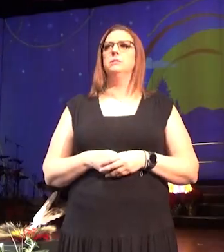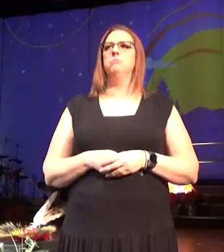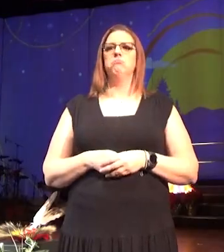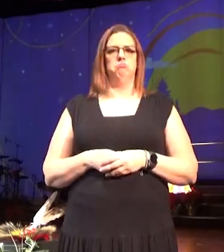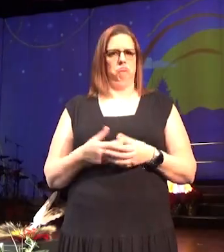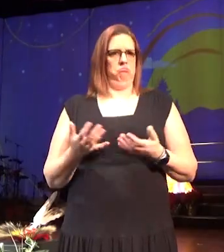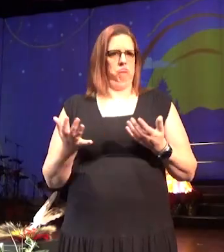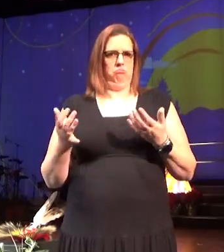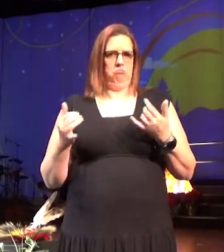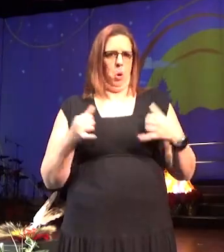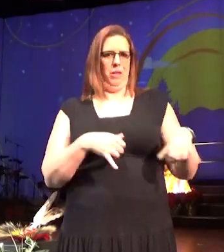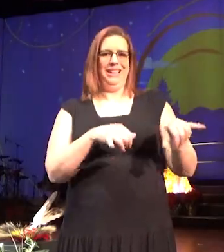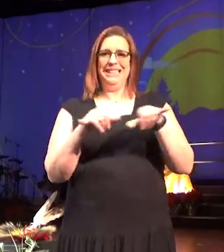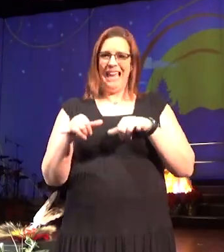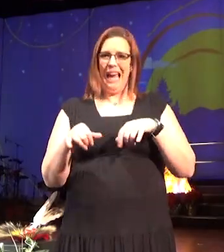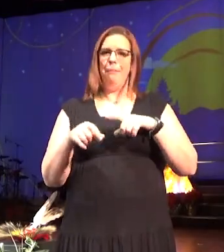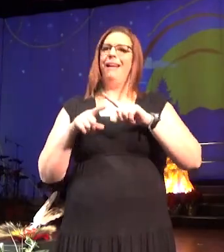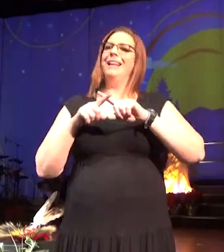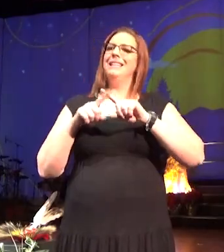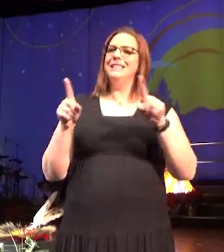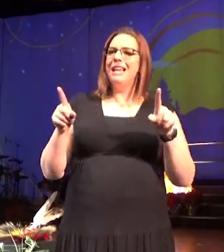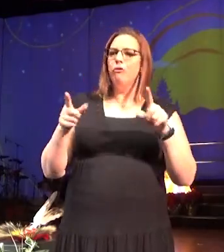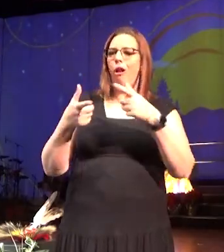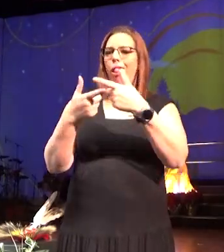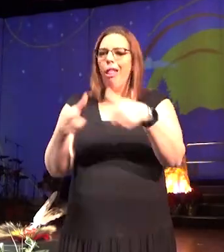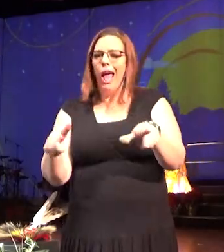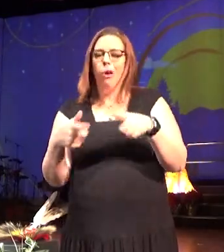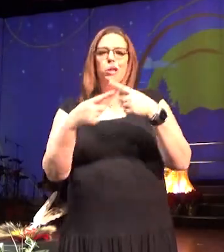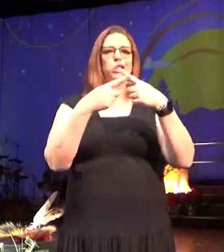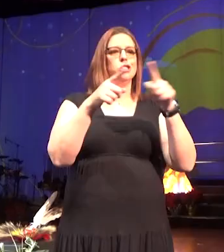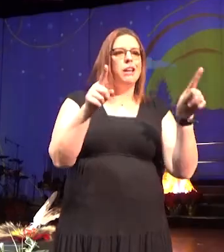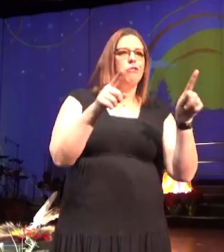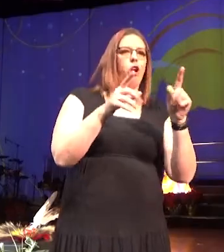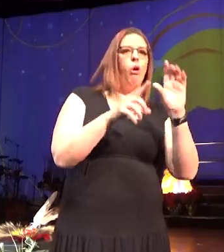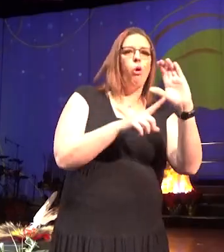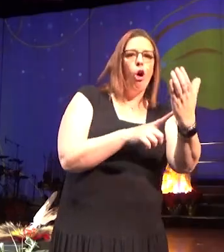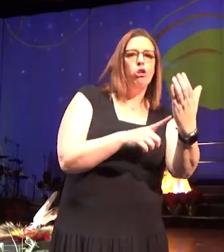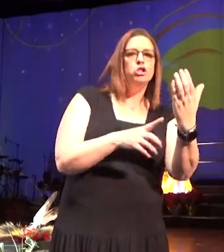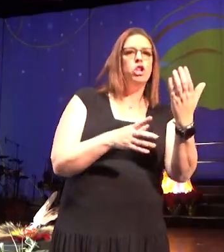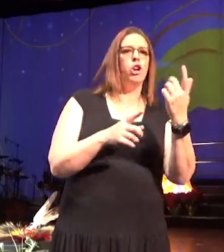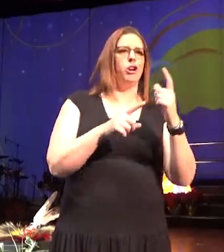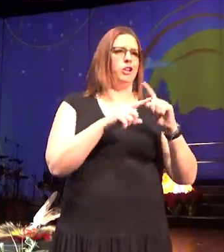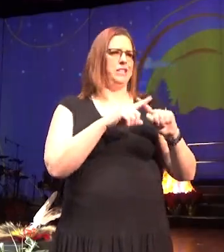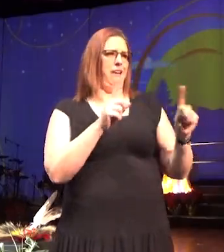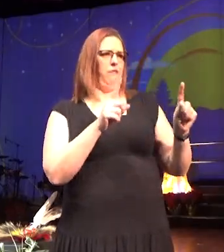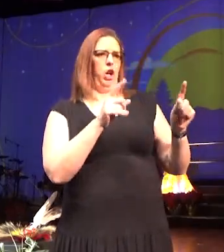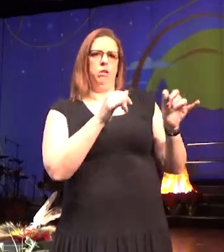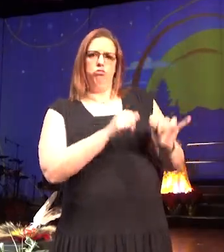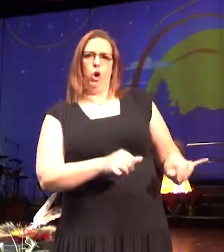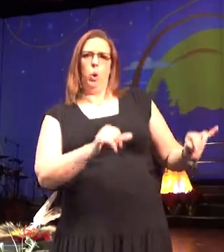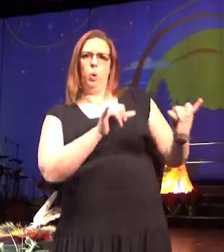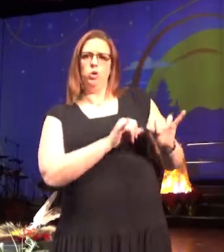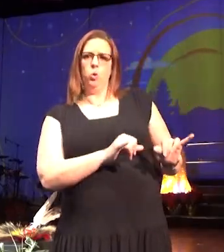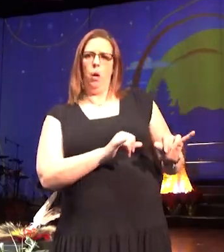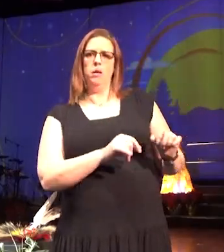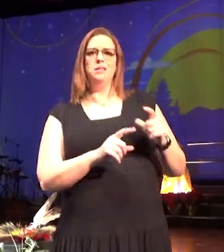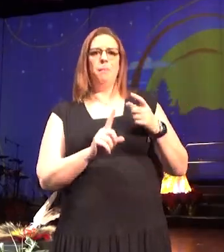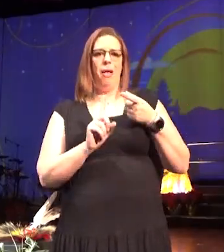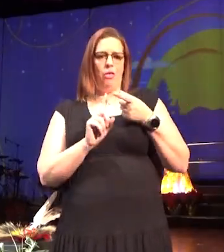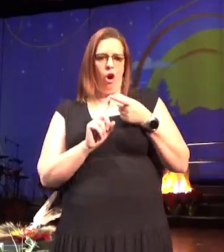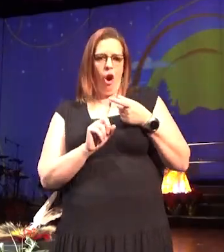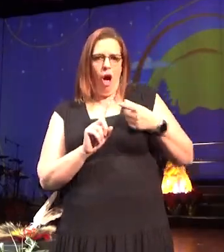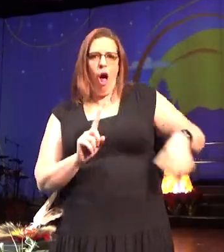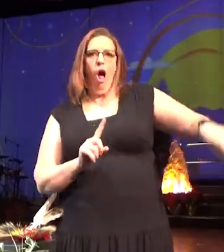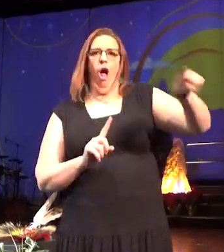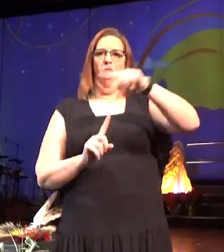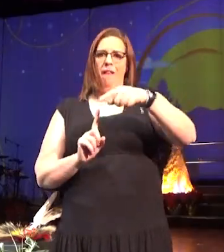we're all the same, but different way, different language, different culture, different rituals. And they all come from Mother